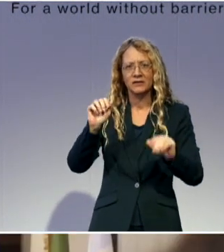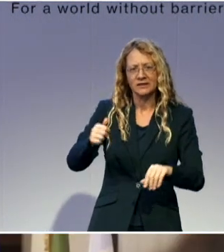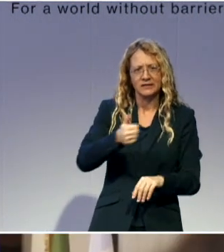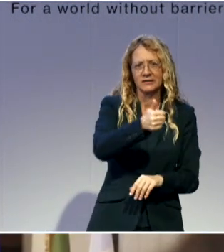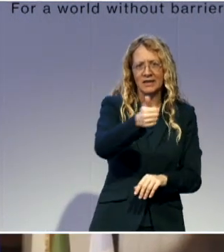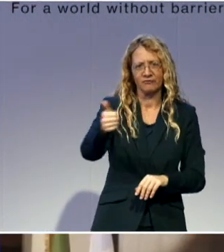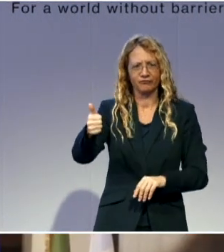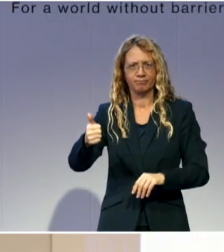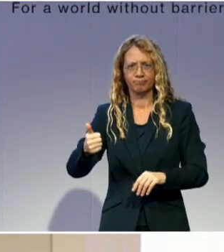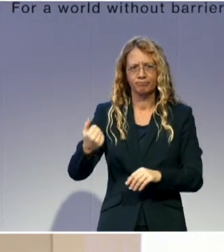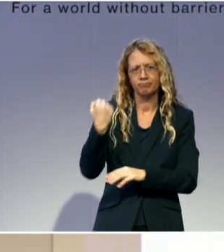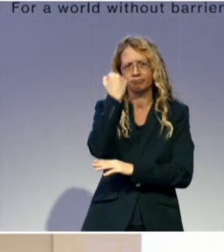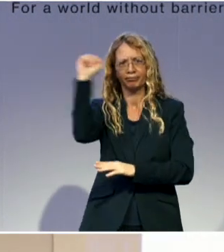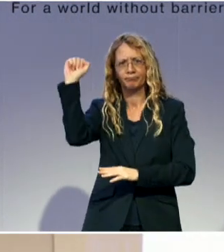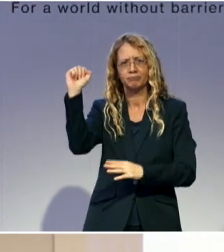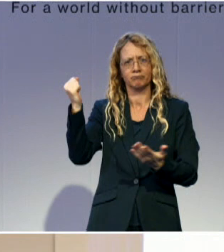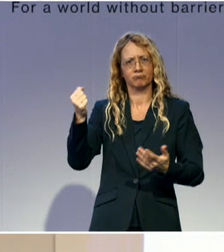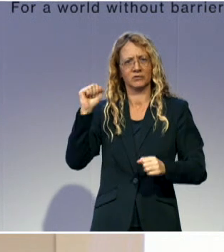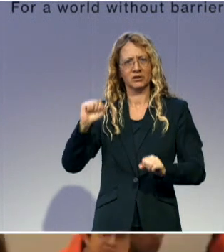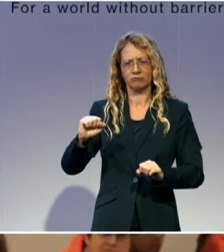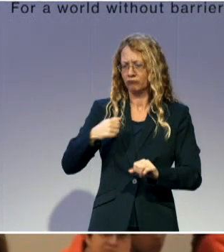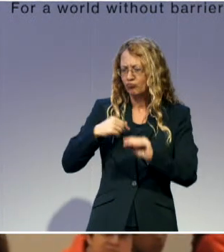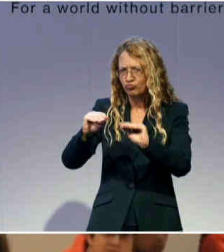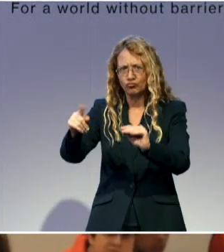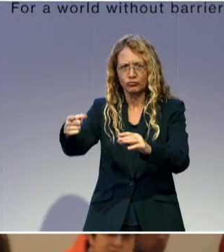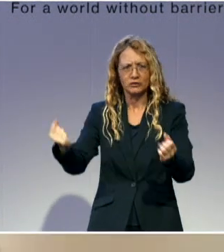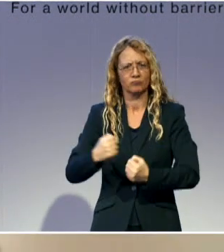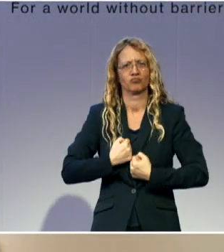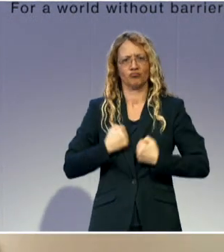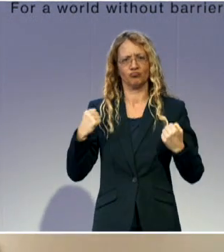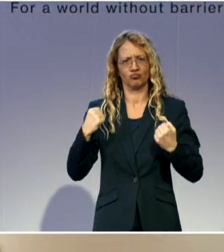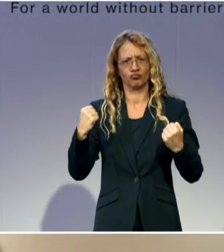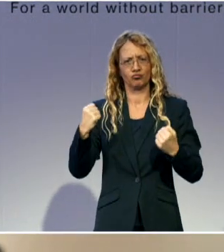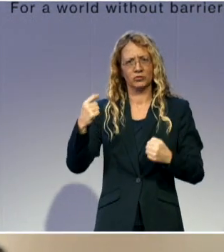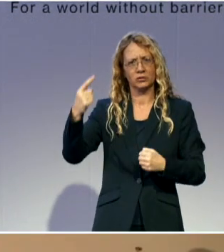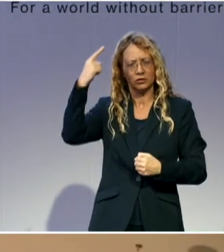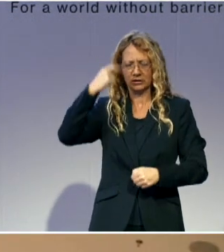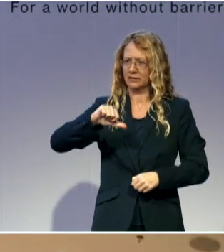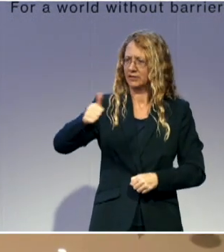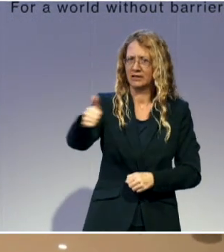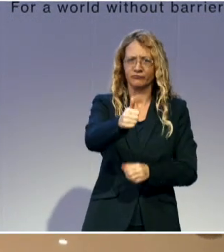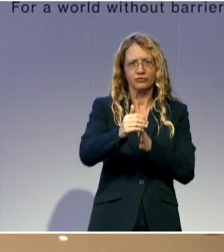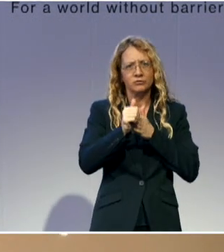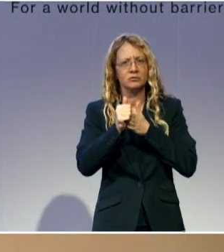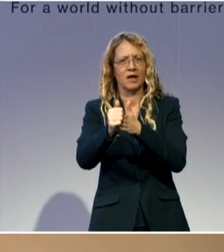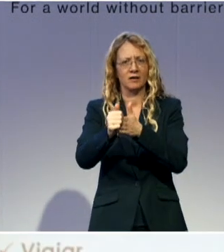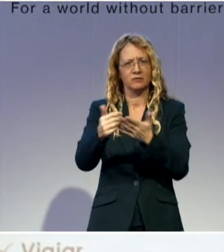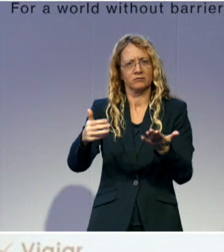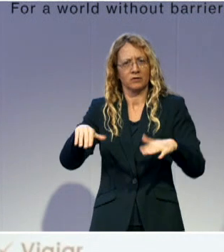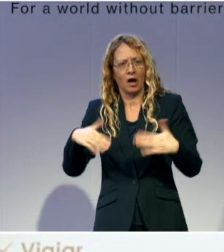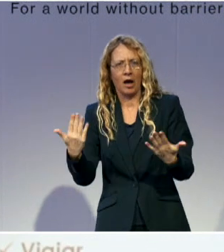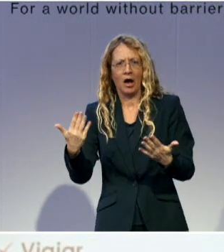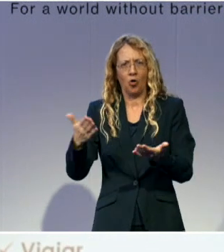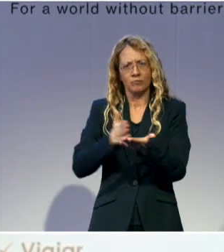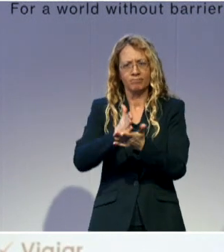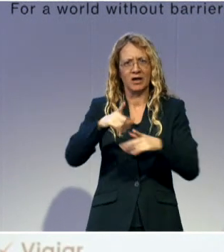train self-advocates and leaders with intellectual disabilities on rights, participation, supported decision-making, and development